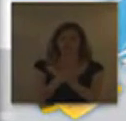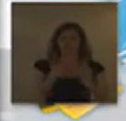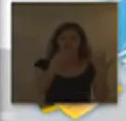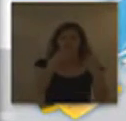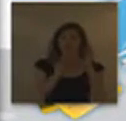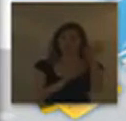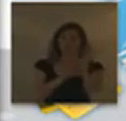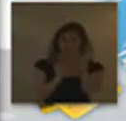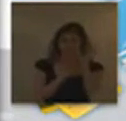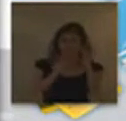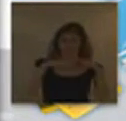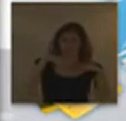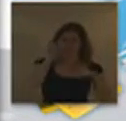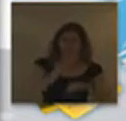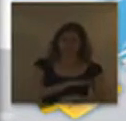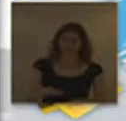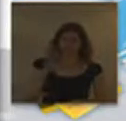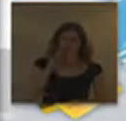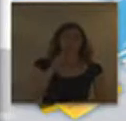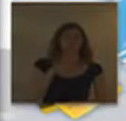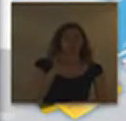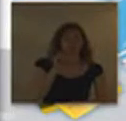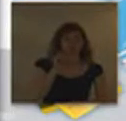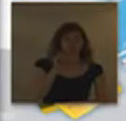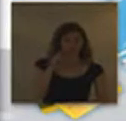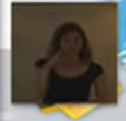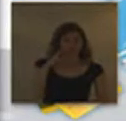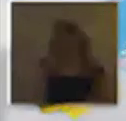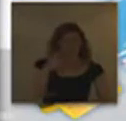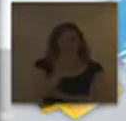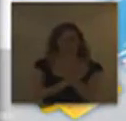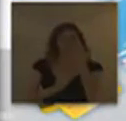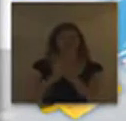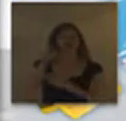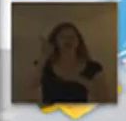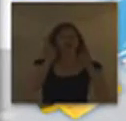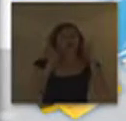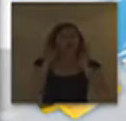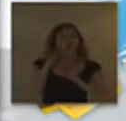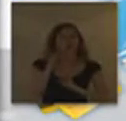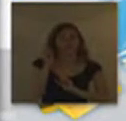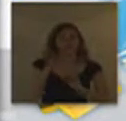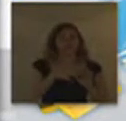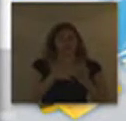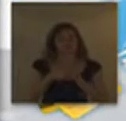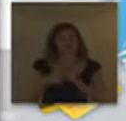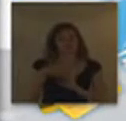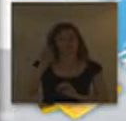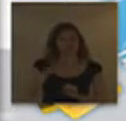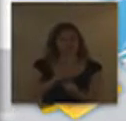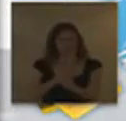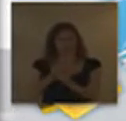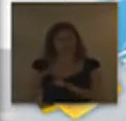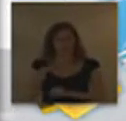more than 90% of the deaf children have this disability that